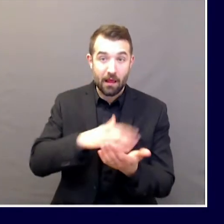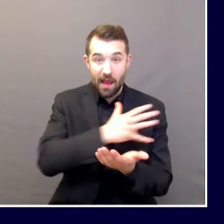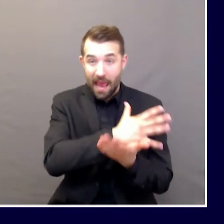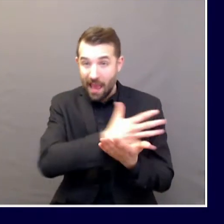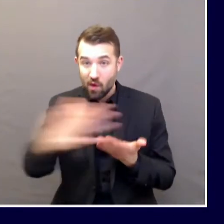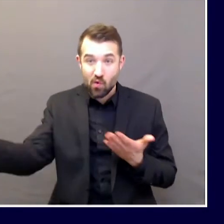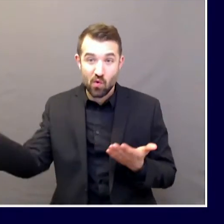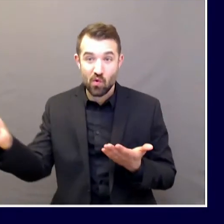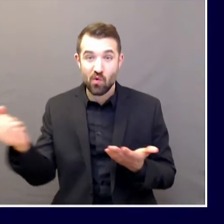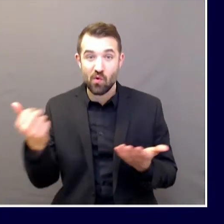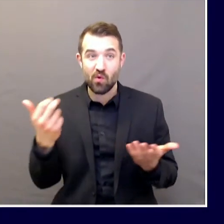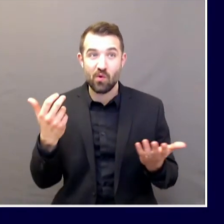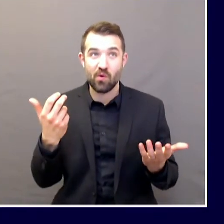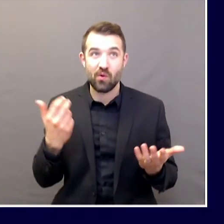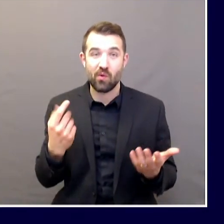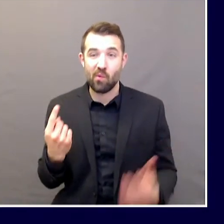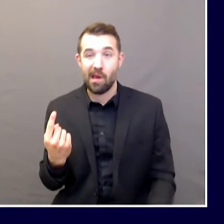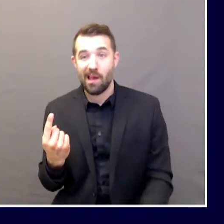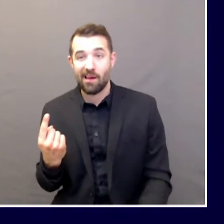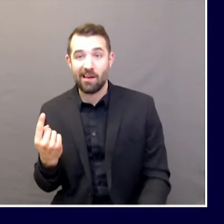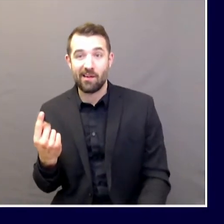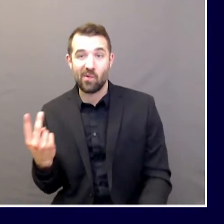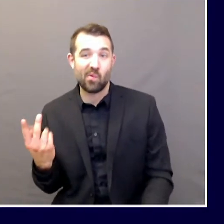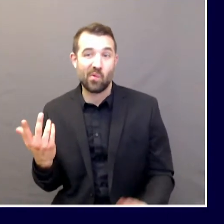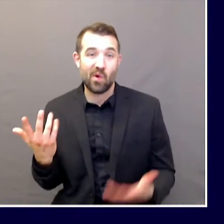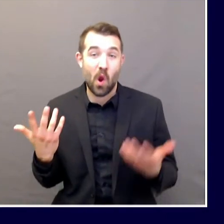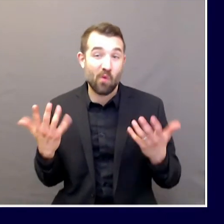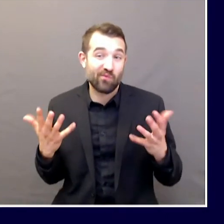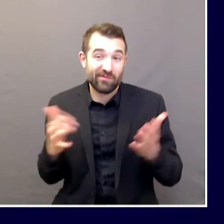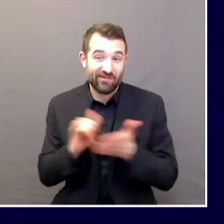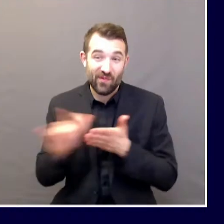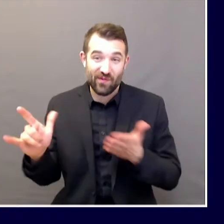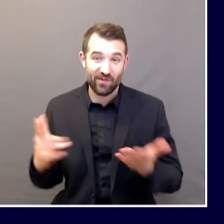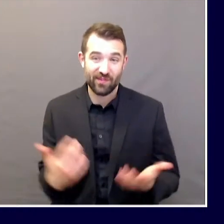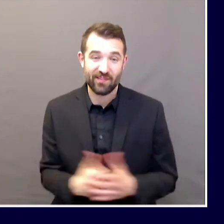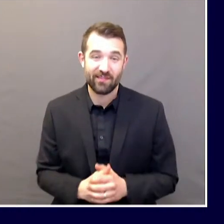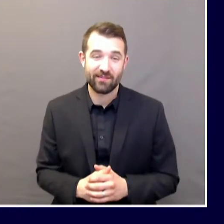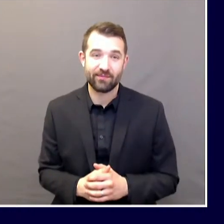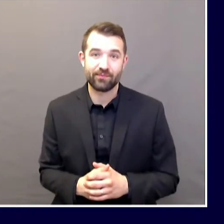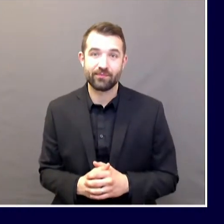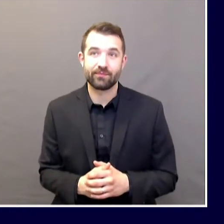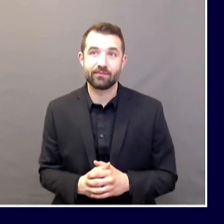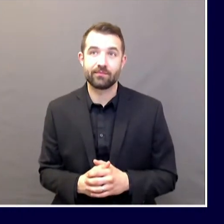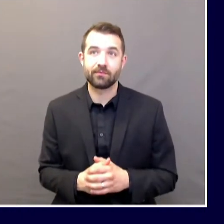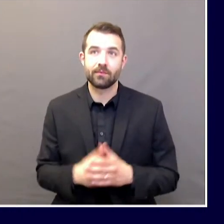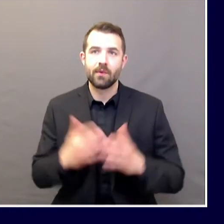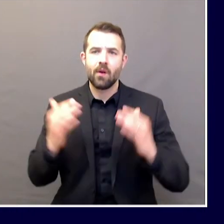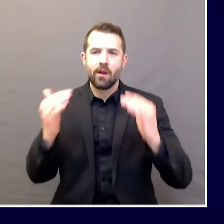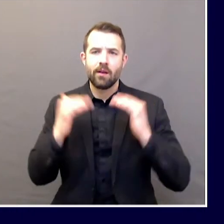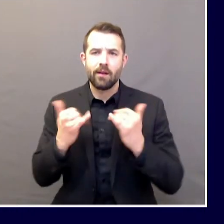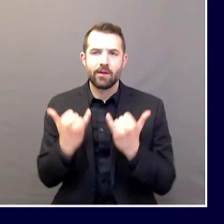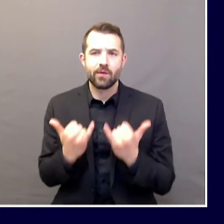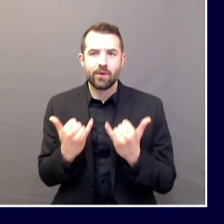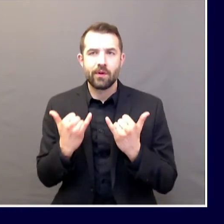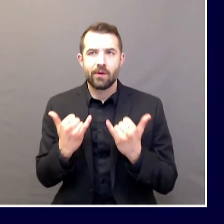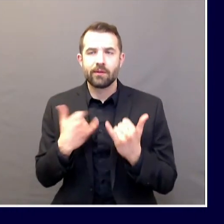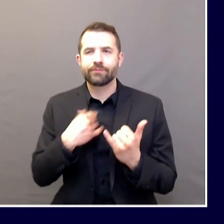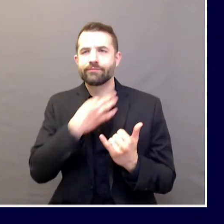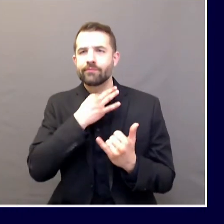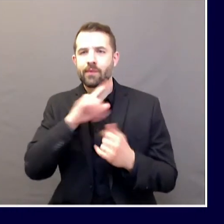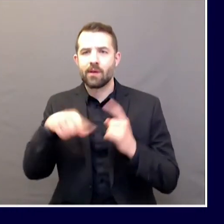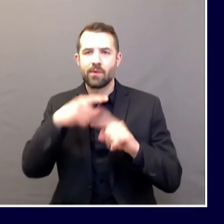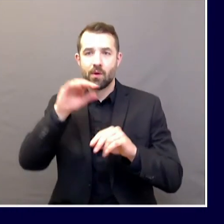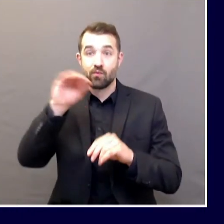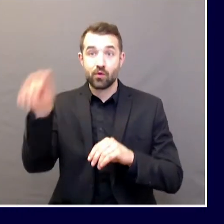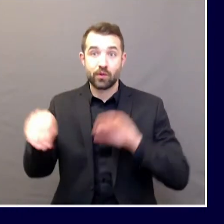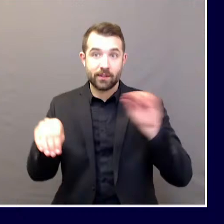you talk about some percentages for me, if you have that with you, the number of educators,